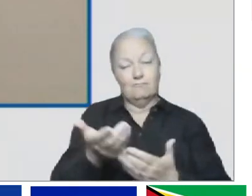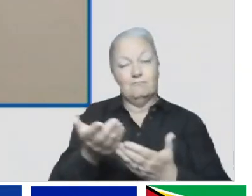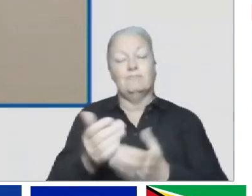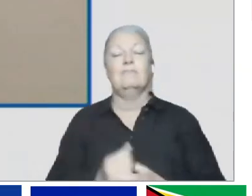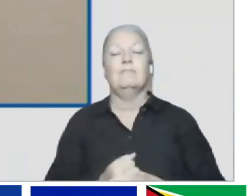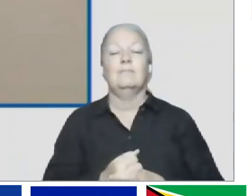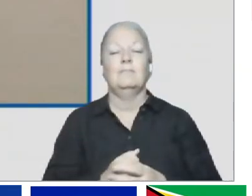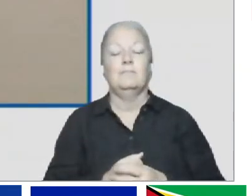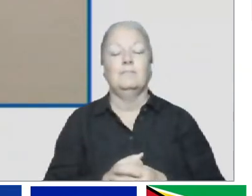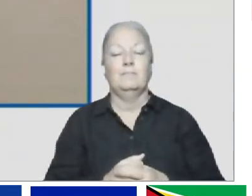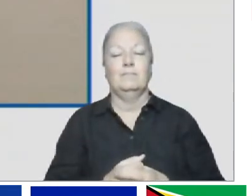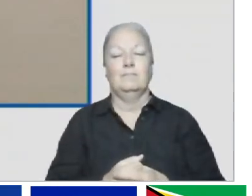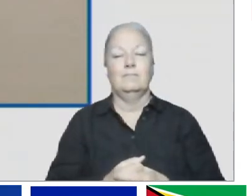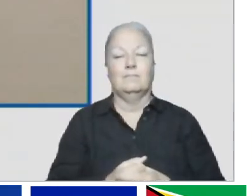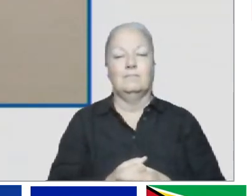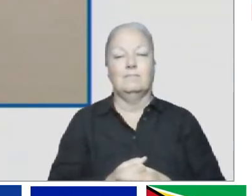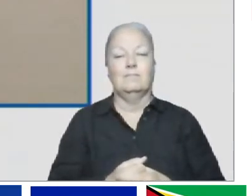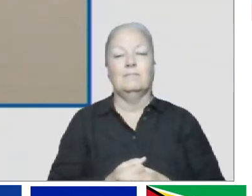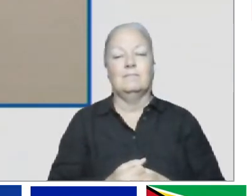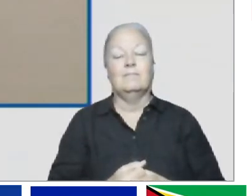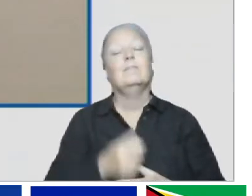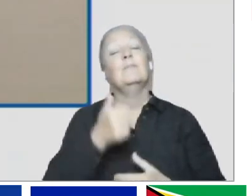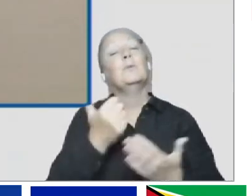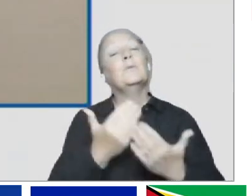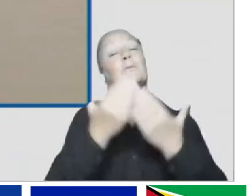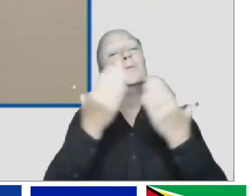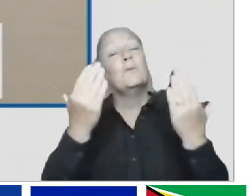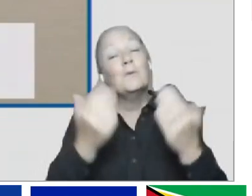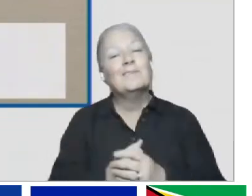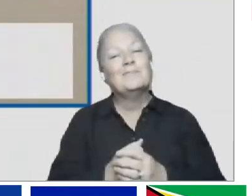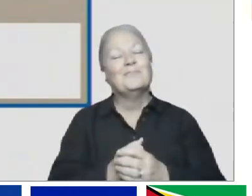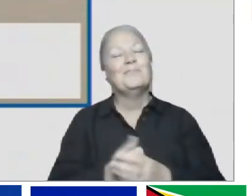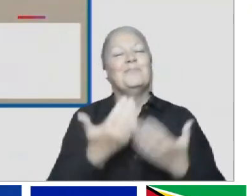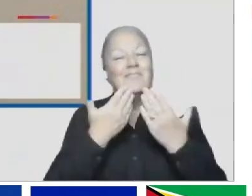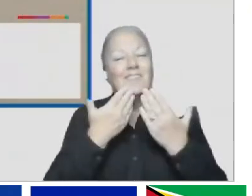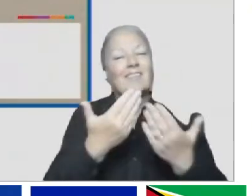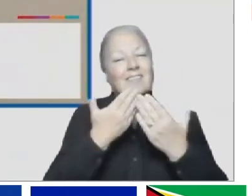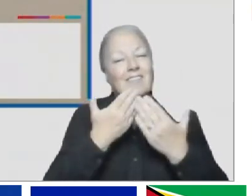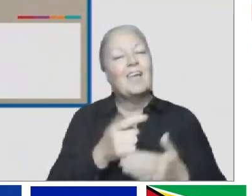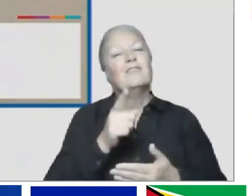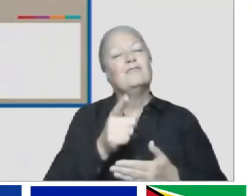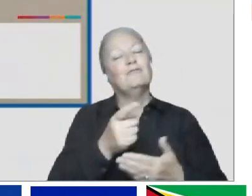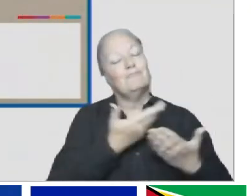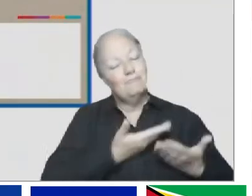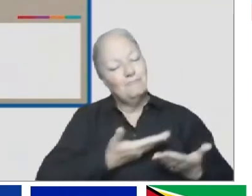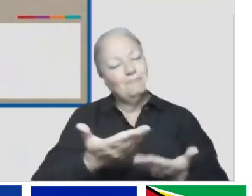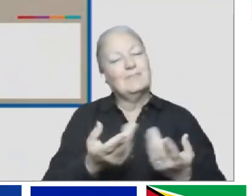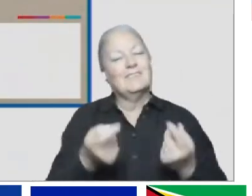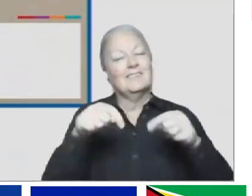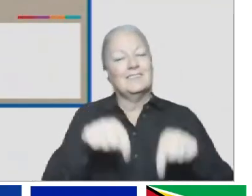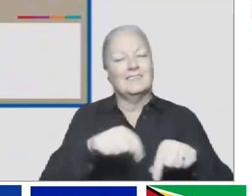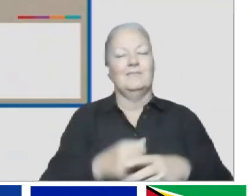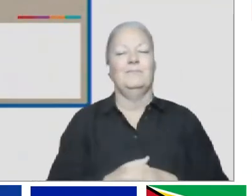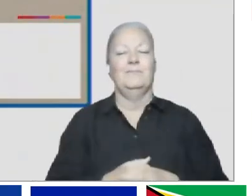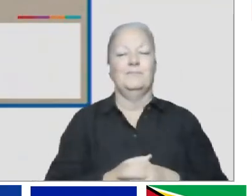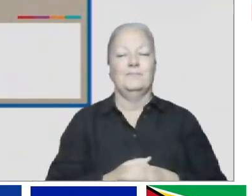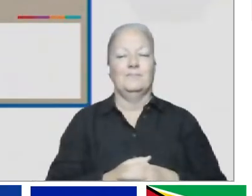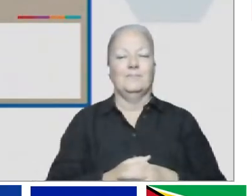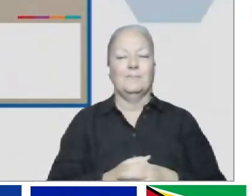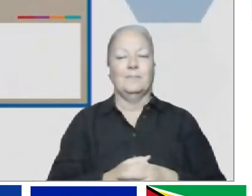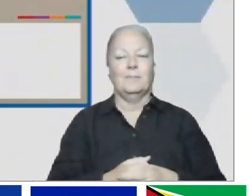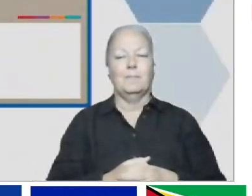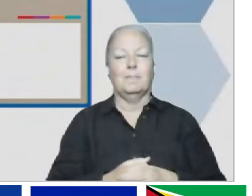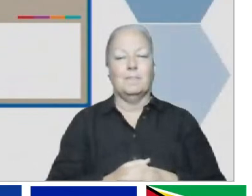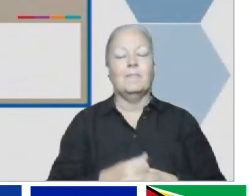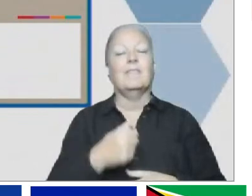Good morning, everybody, and thank you very much for the warm introduction. And I would like to start my presentation. I'm very